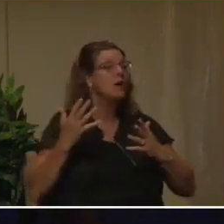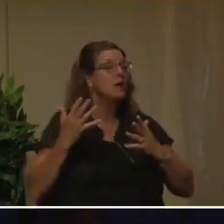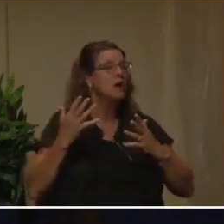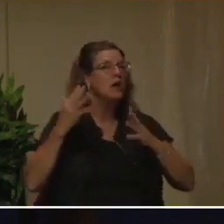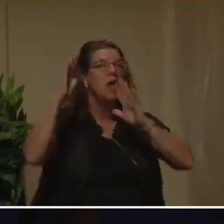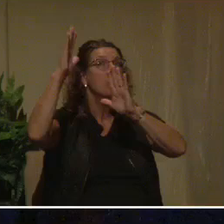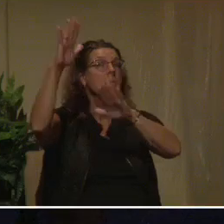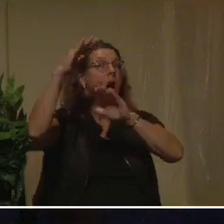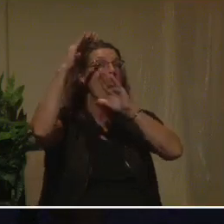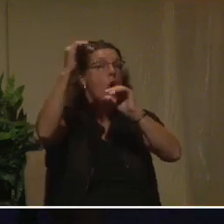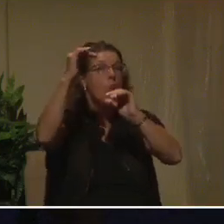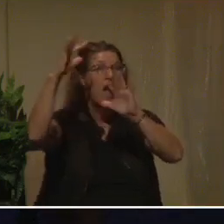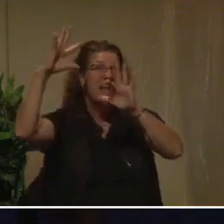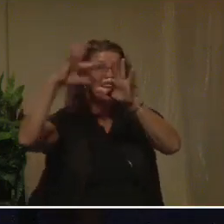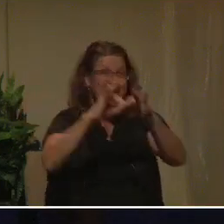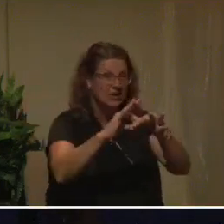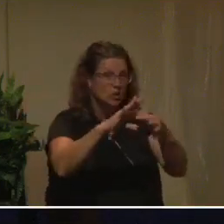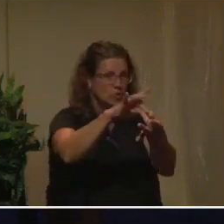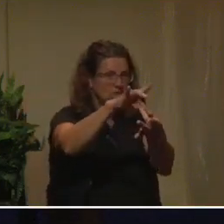spiritual.